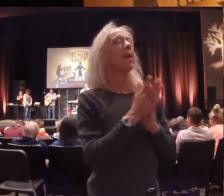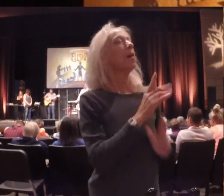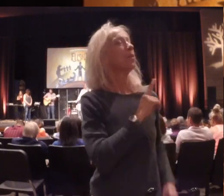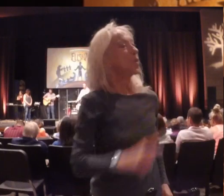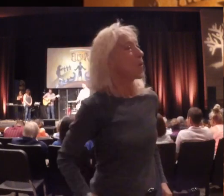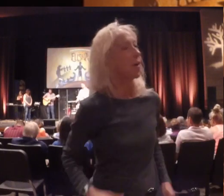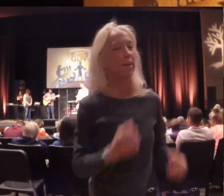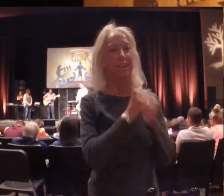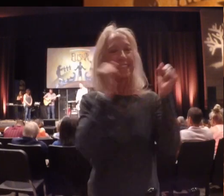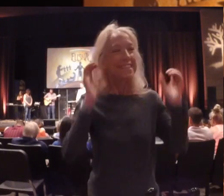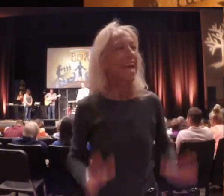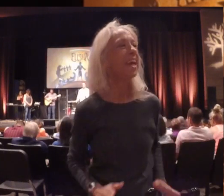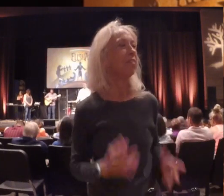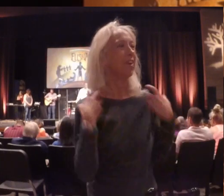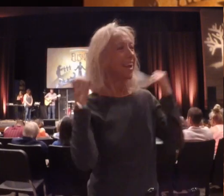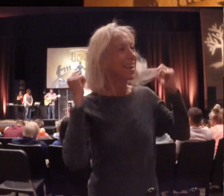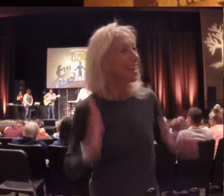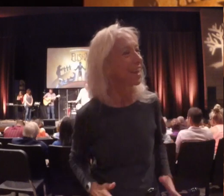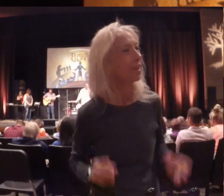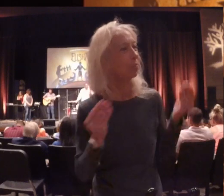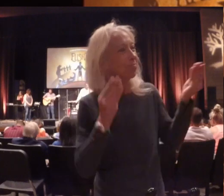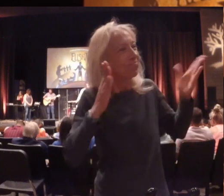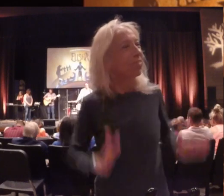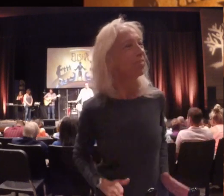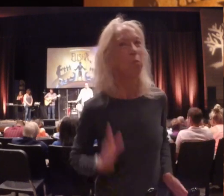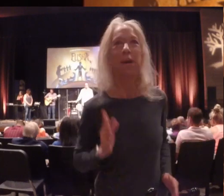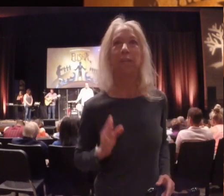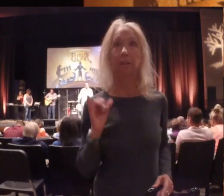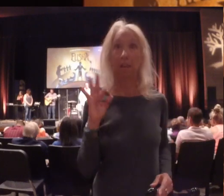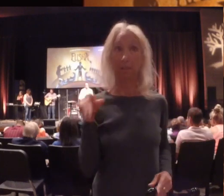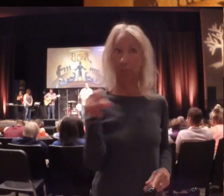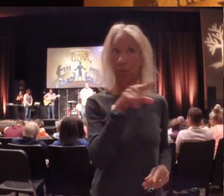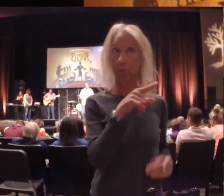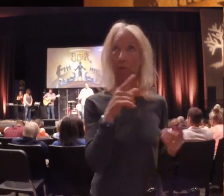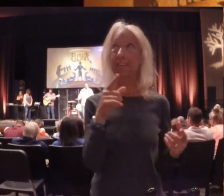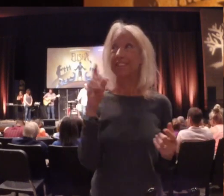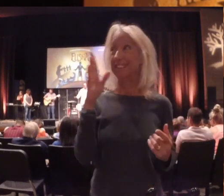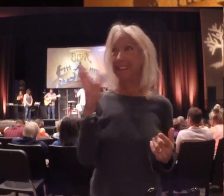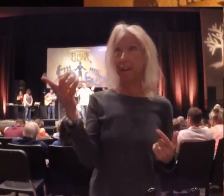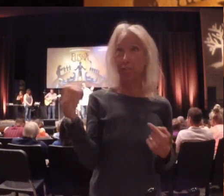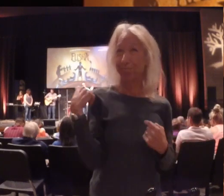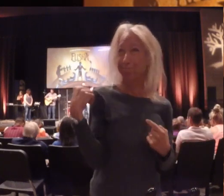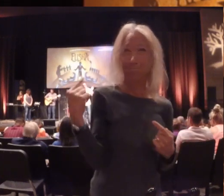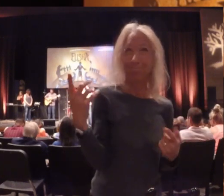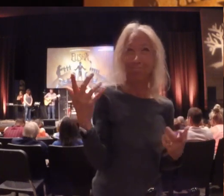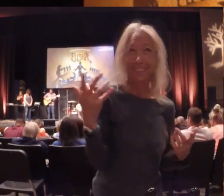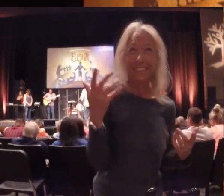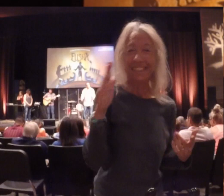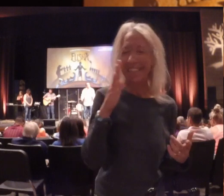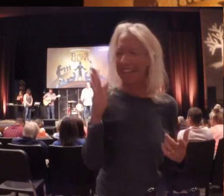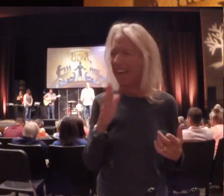he will be our Savior, he will be our healer and our provider. So this morning, if that's you and you haven't put your faith